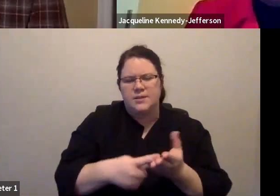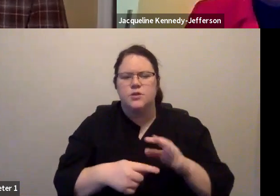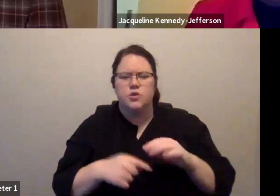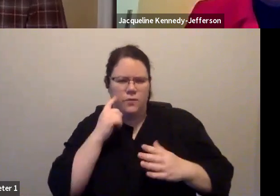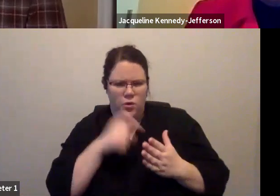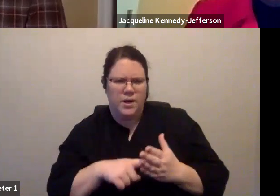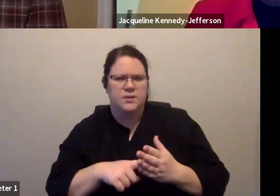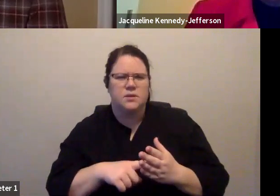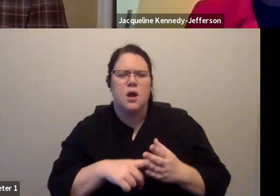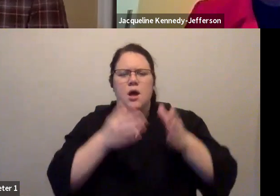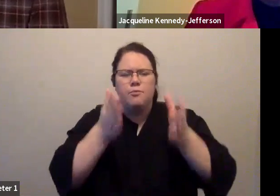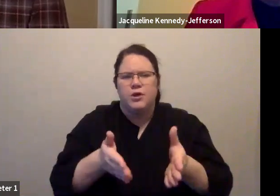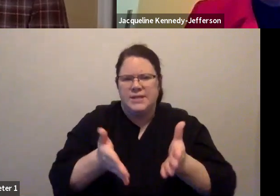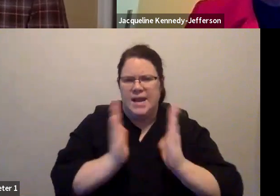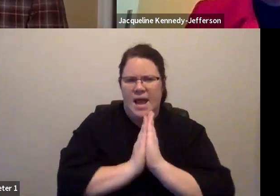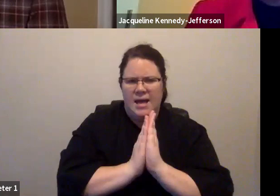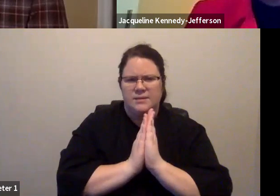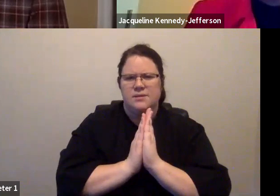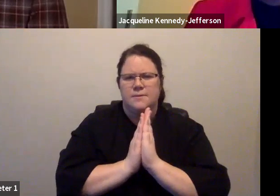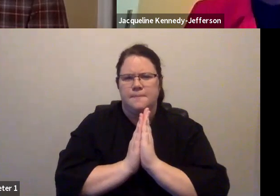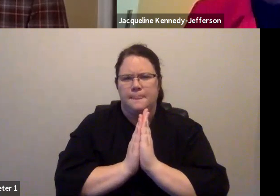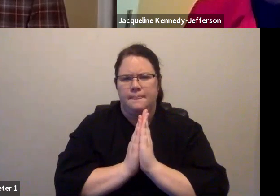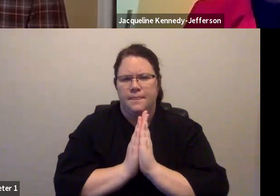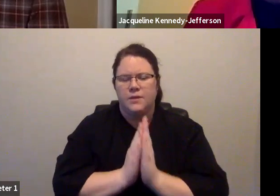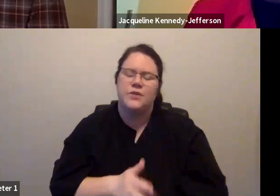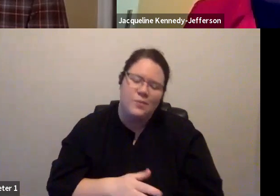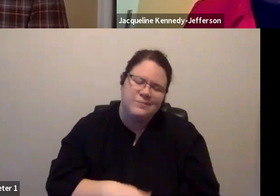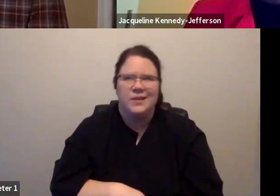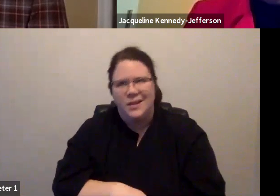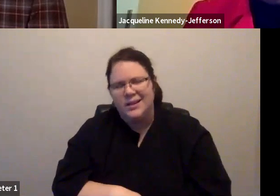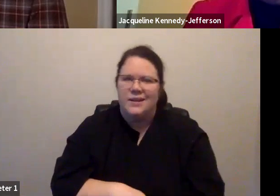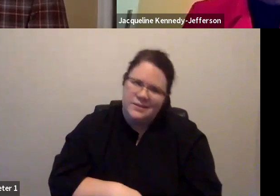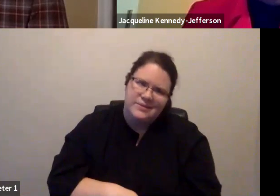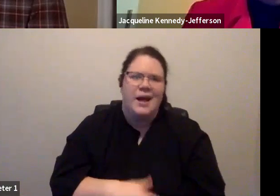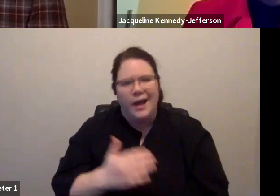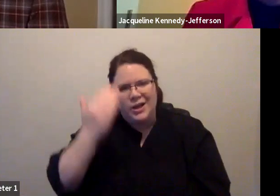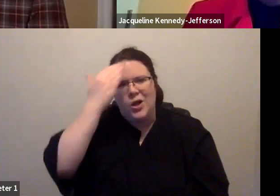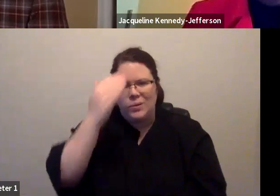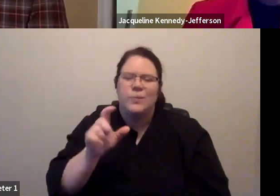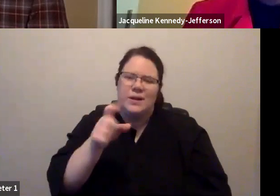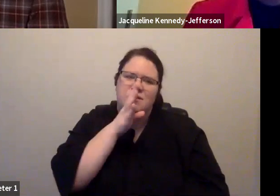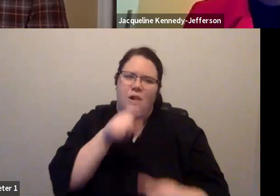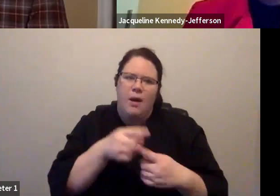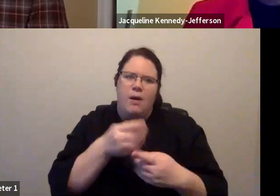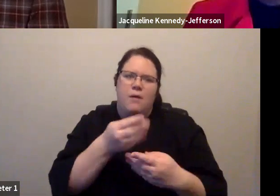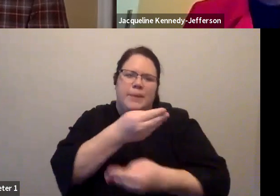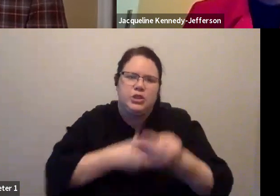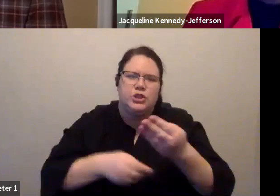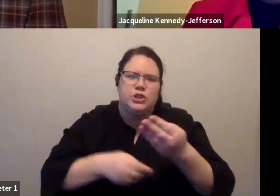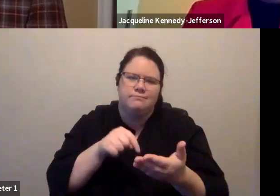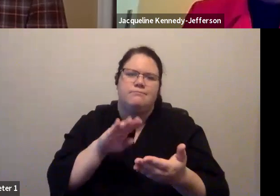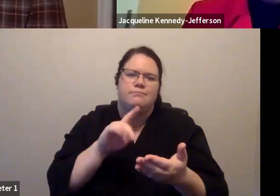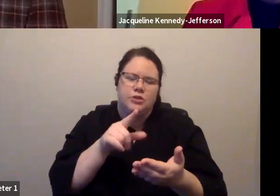in. What about, so this is the boring question, right? But it's the important one, budgets. A lot of companies